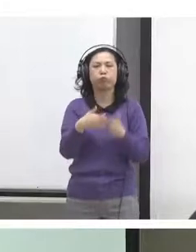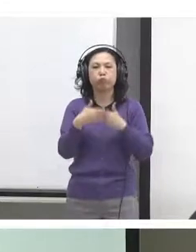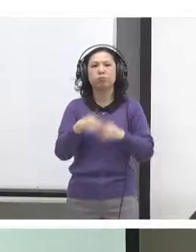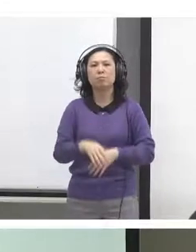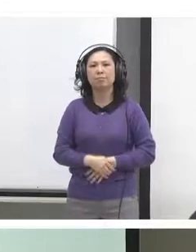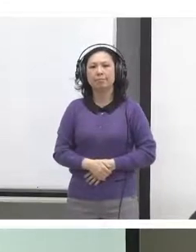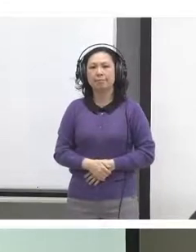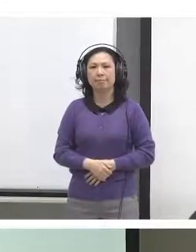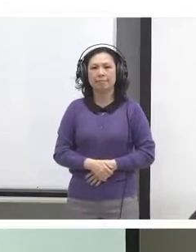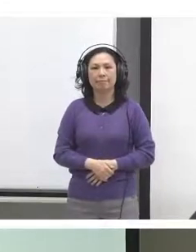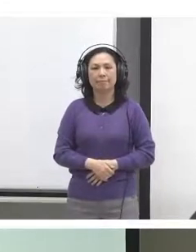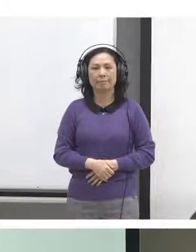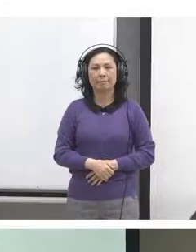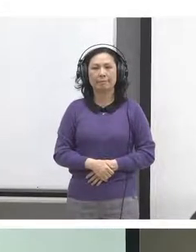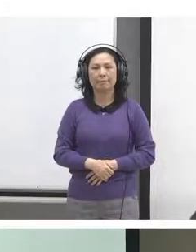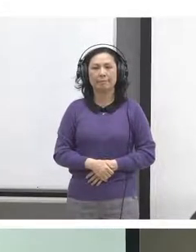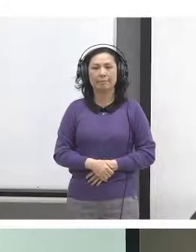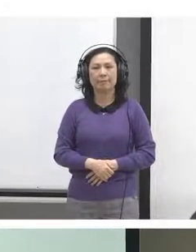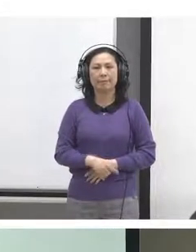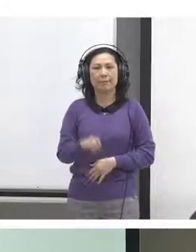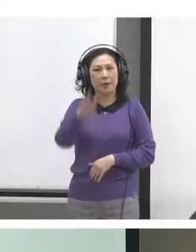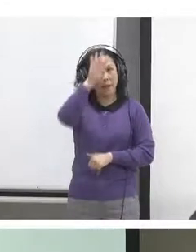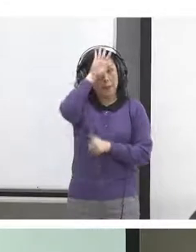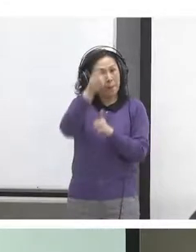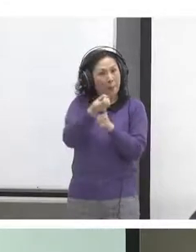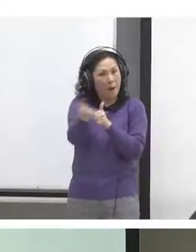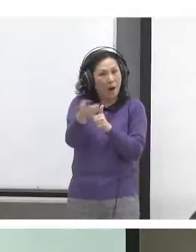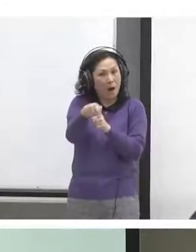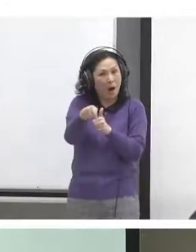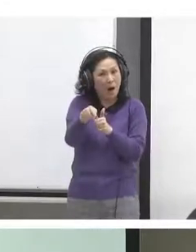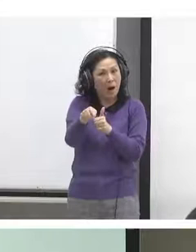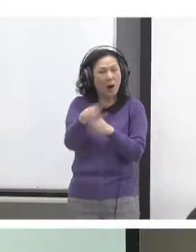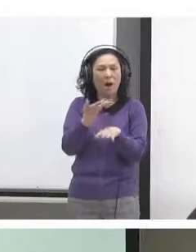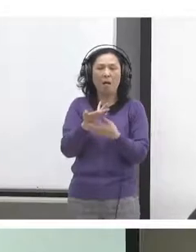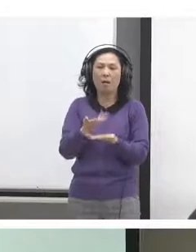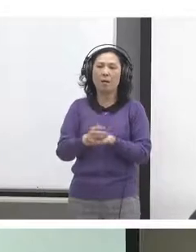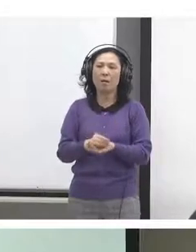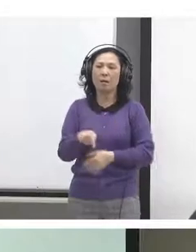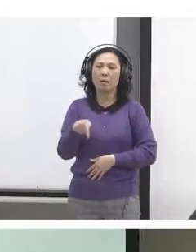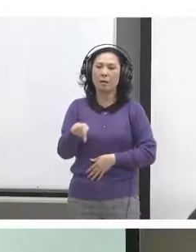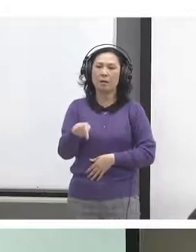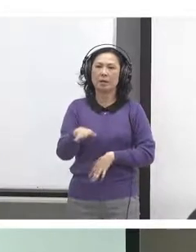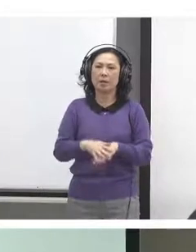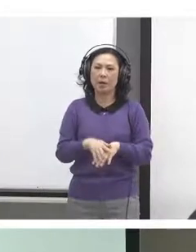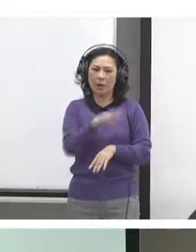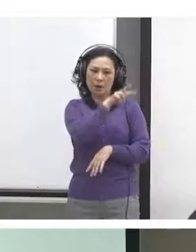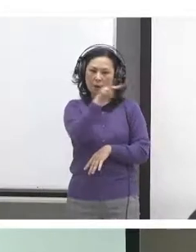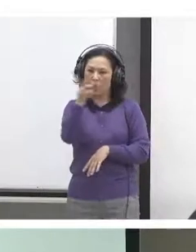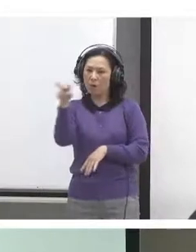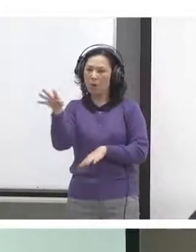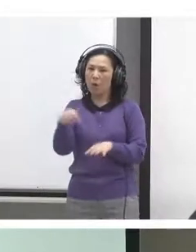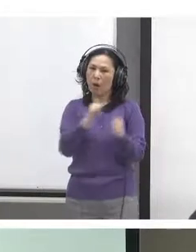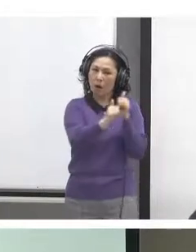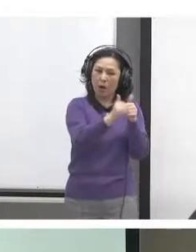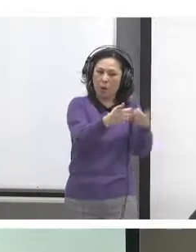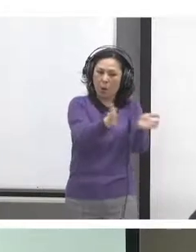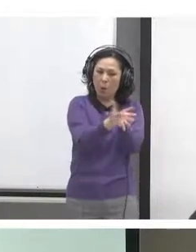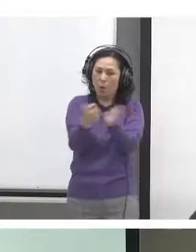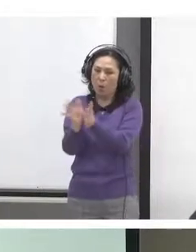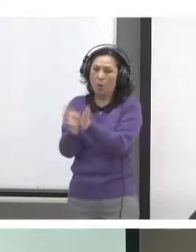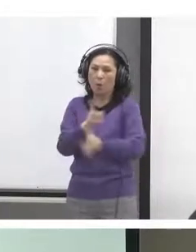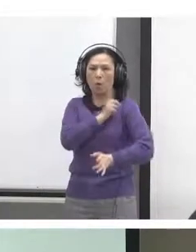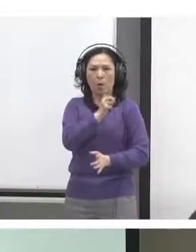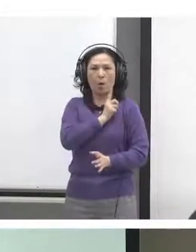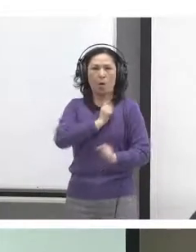Under the COVID-19 situation, I saw a lot of community-driven projects happen. People in Code for Japan